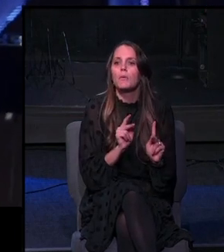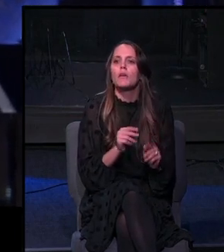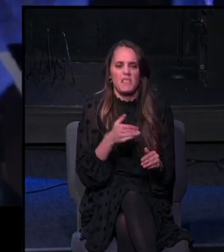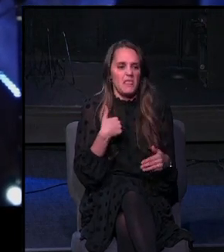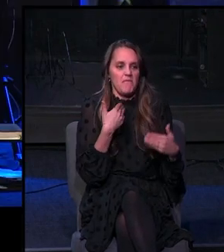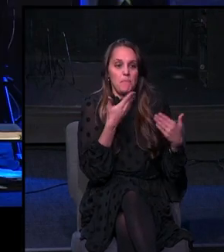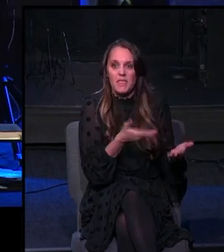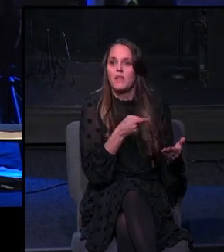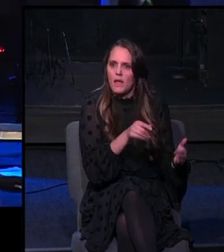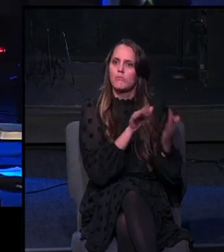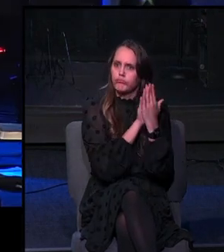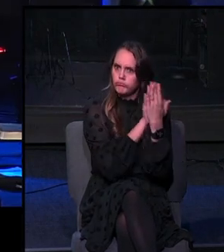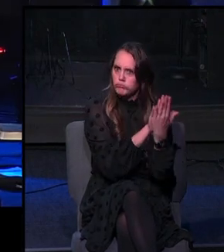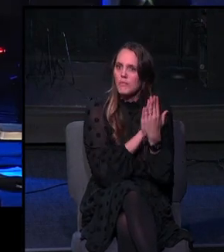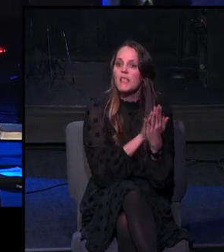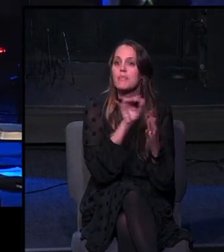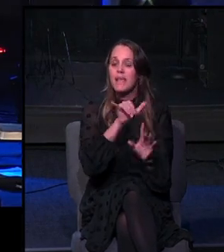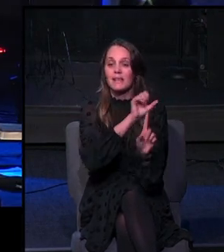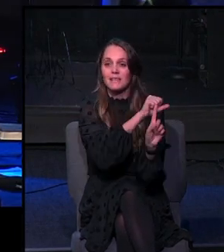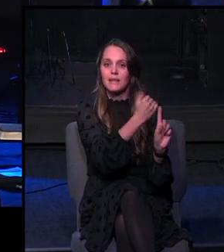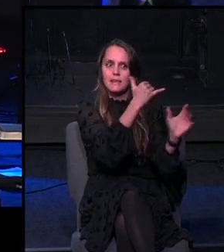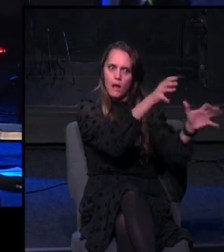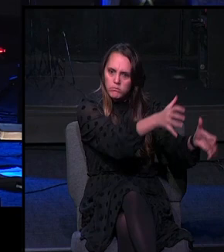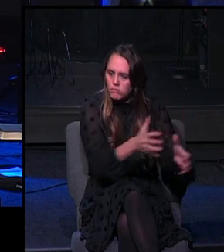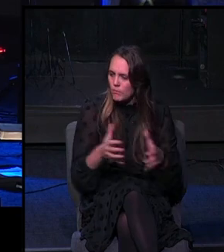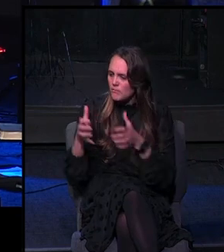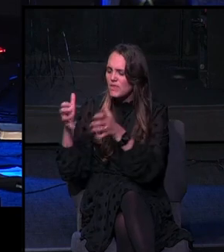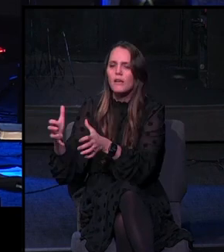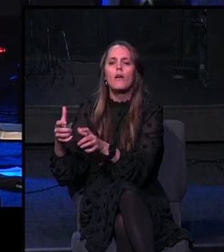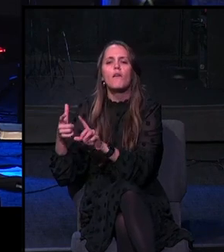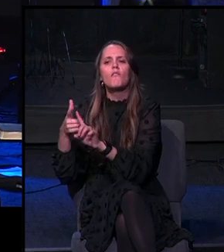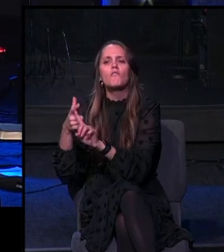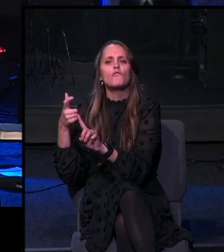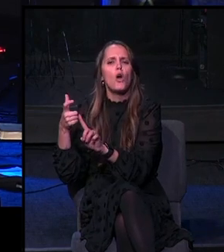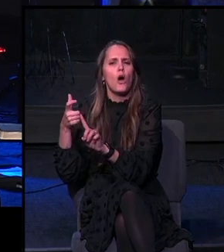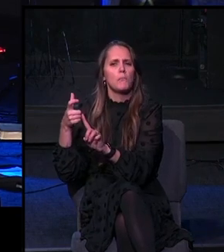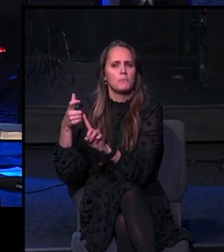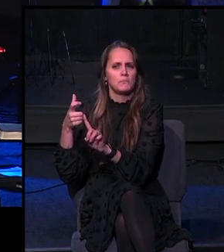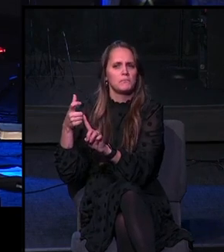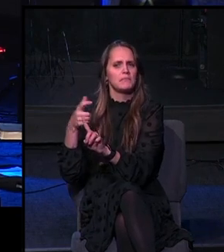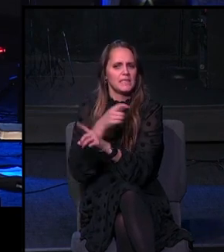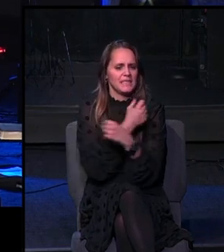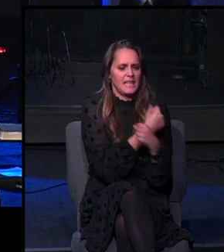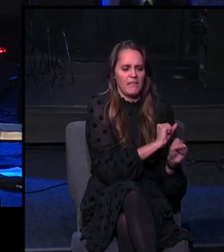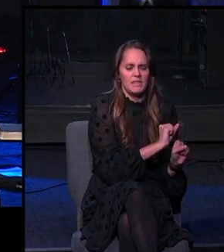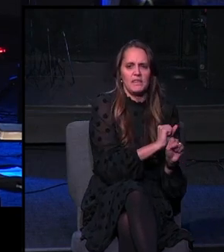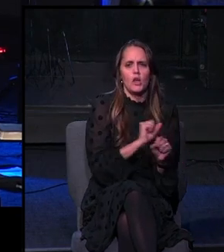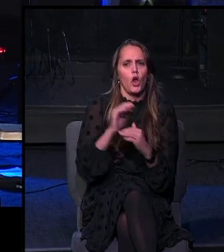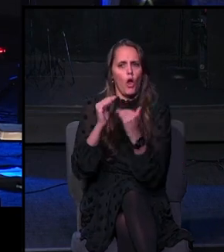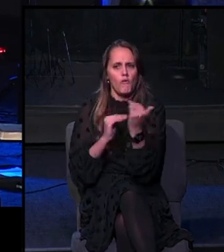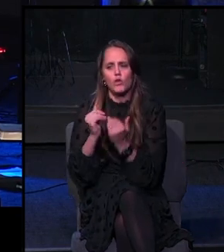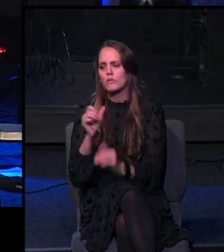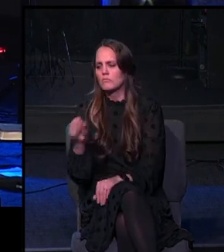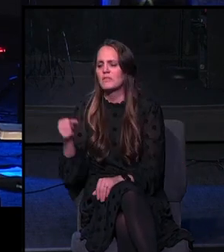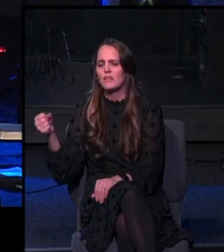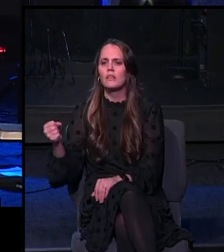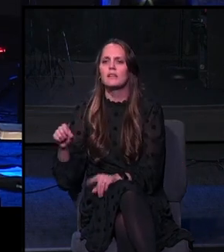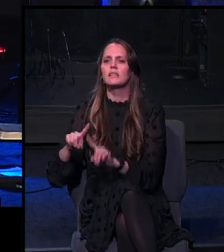now, totally removed from the safety net and the comfort of what they're used to. Jesus says, who do people say that I